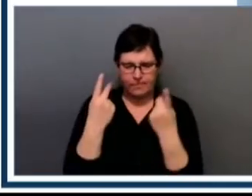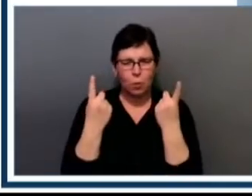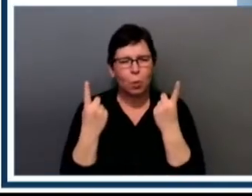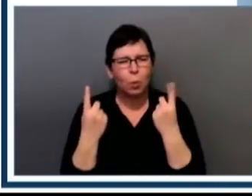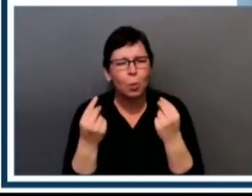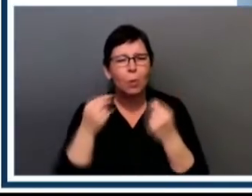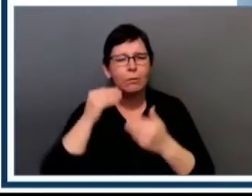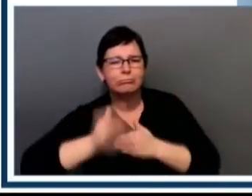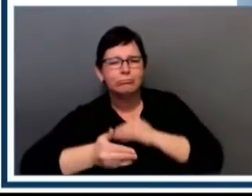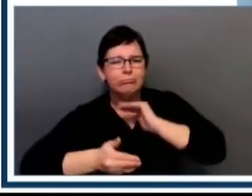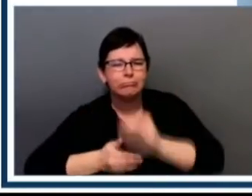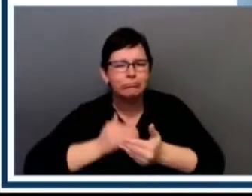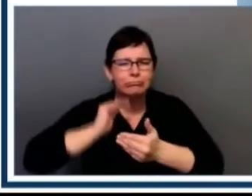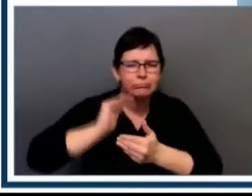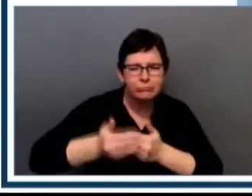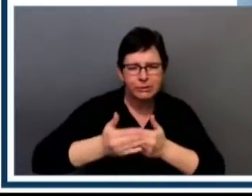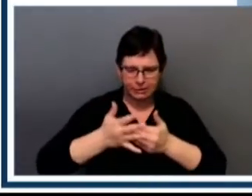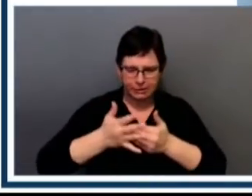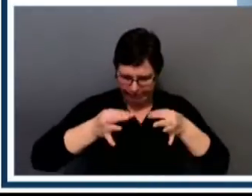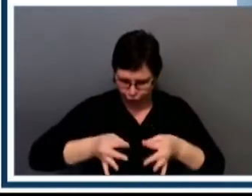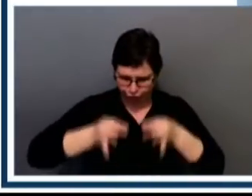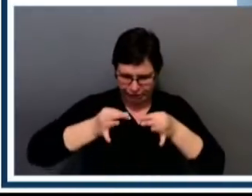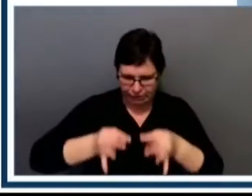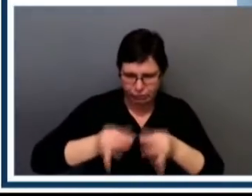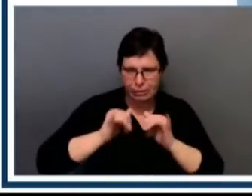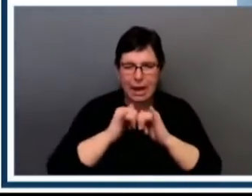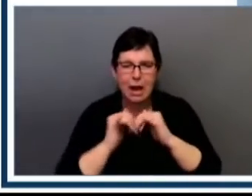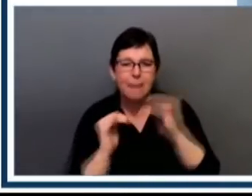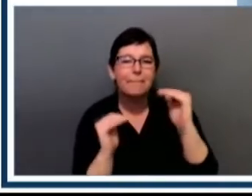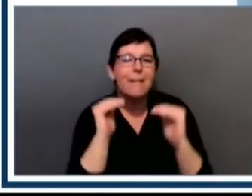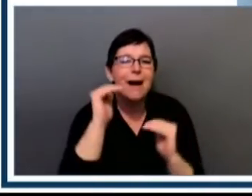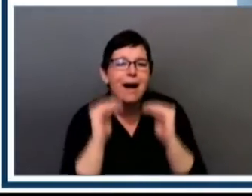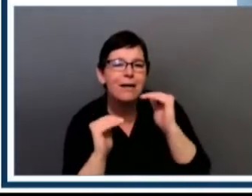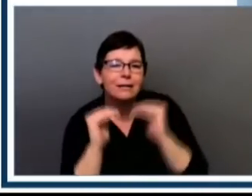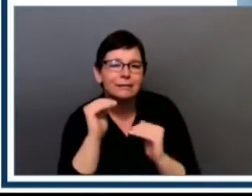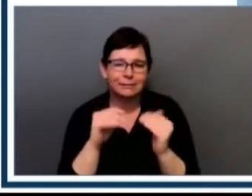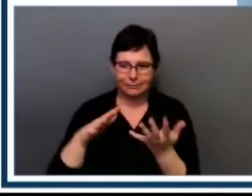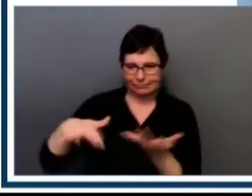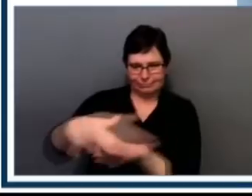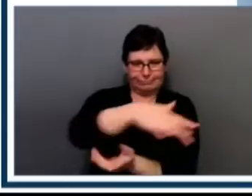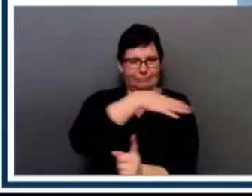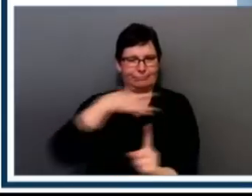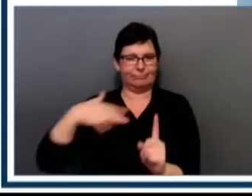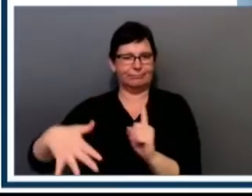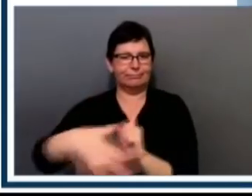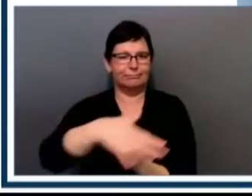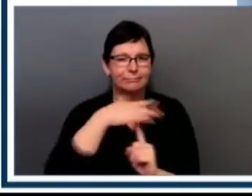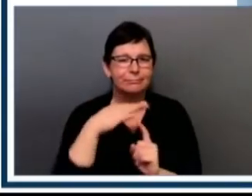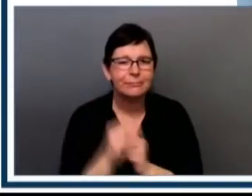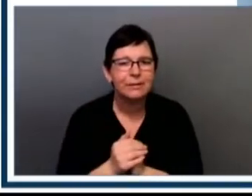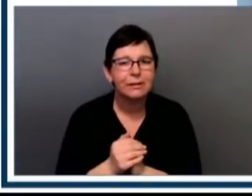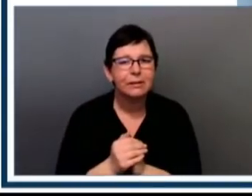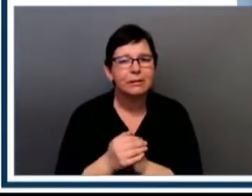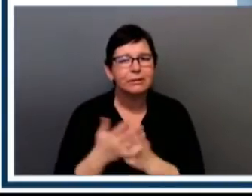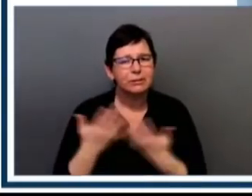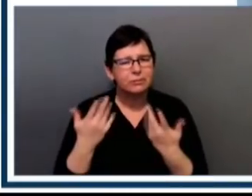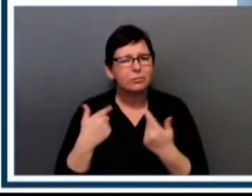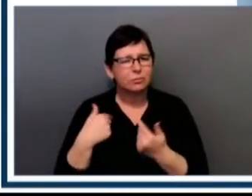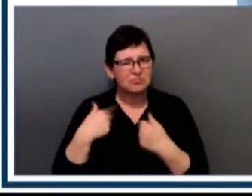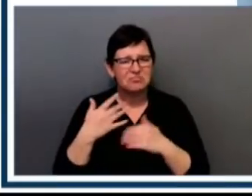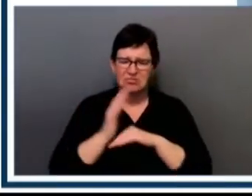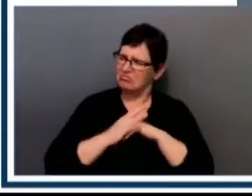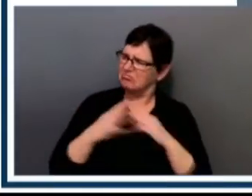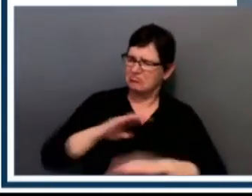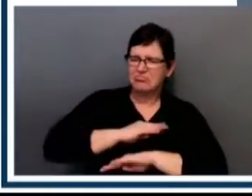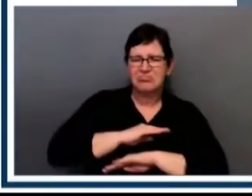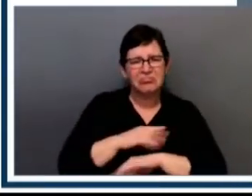have a very reasonable balance of all those different perspectives, including the public health perspective, in what we're announcing today.